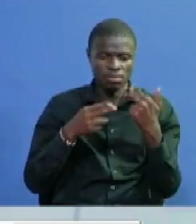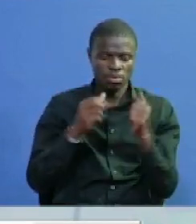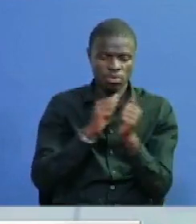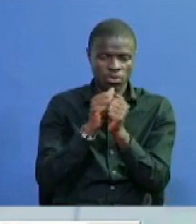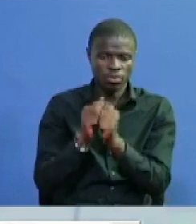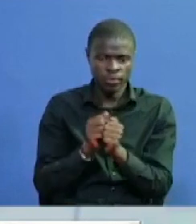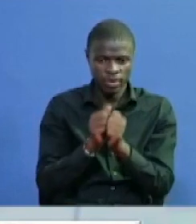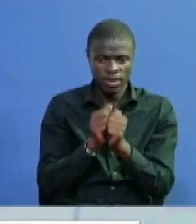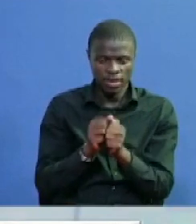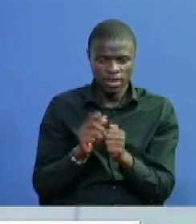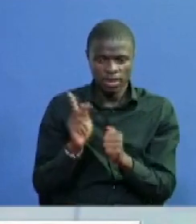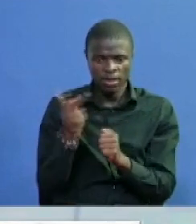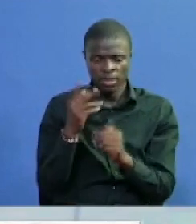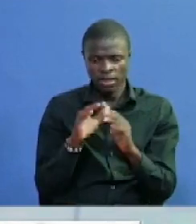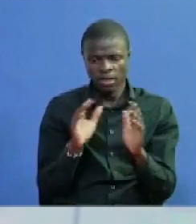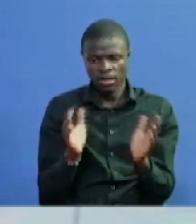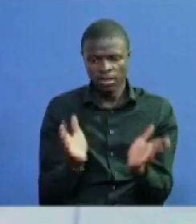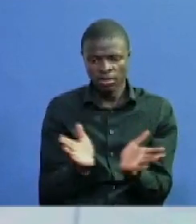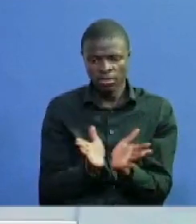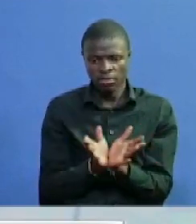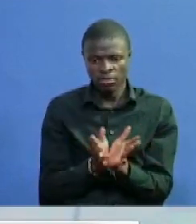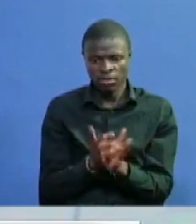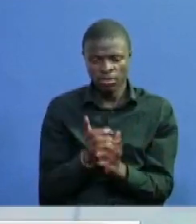that time that they were